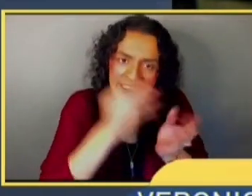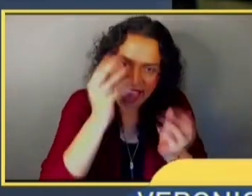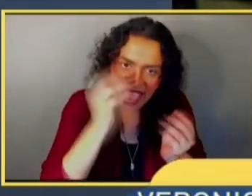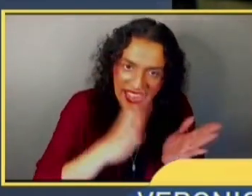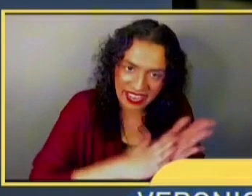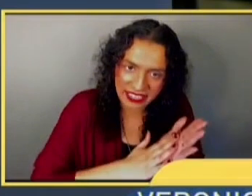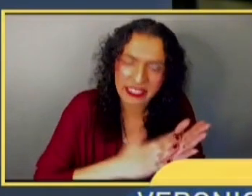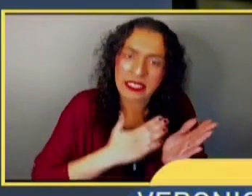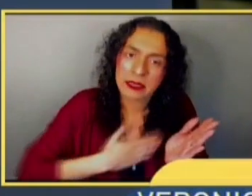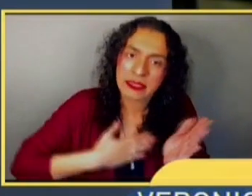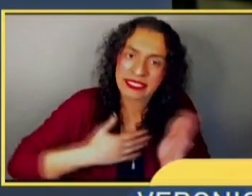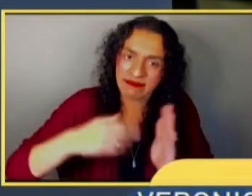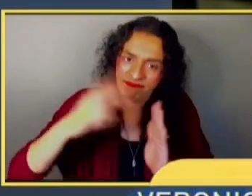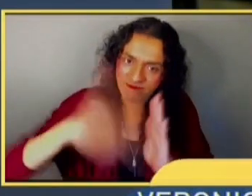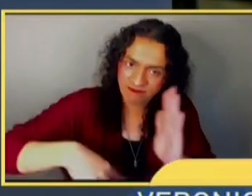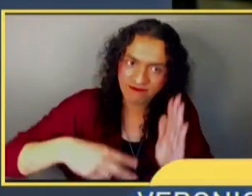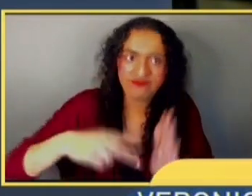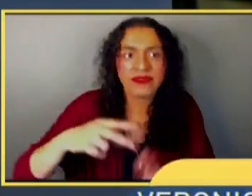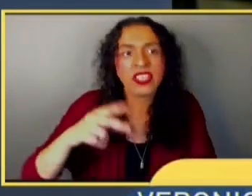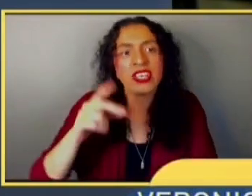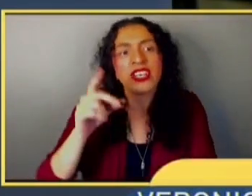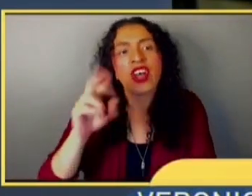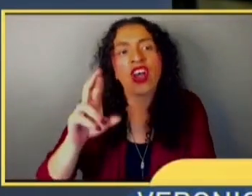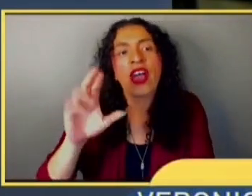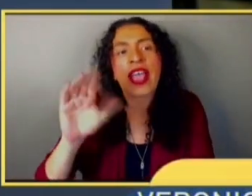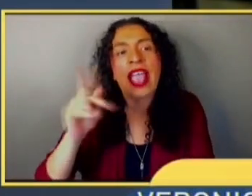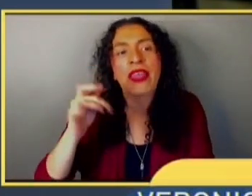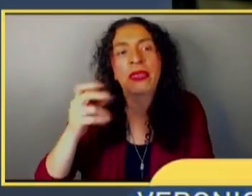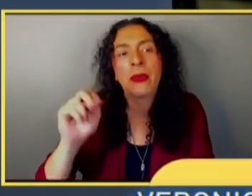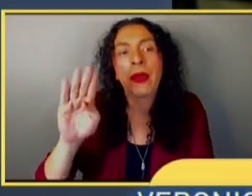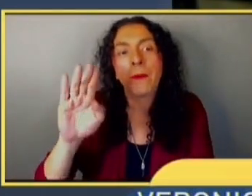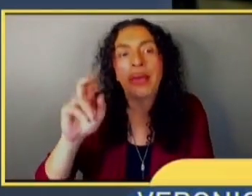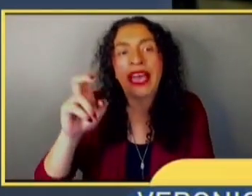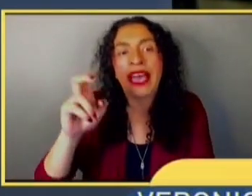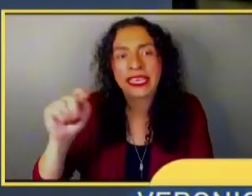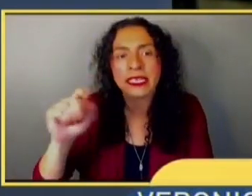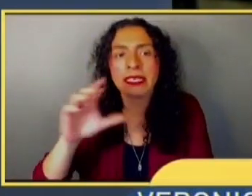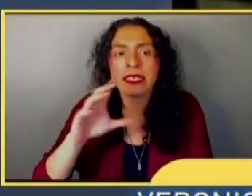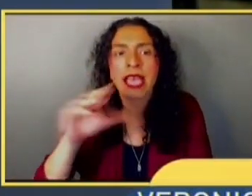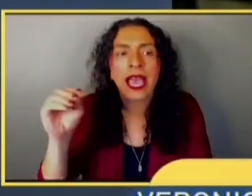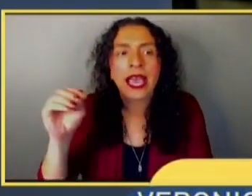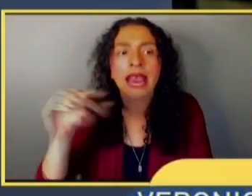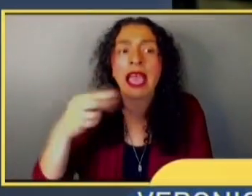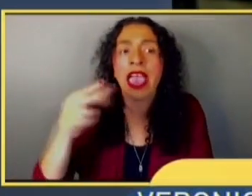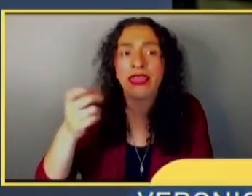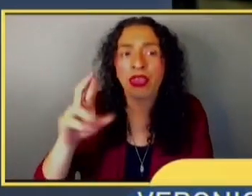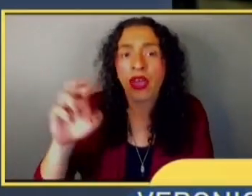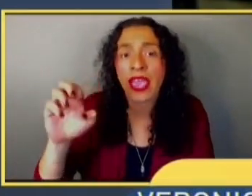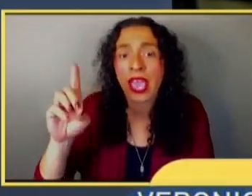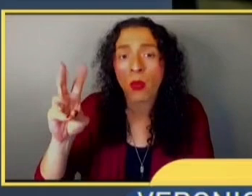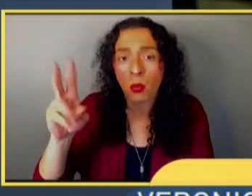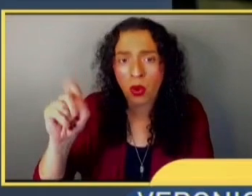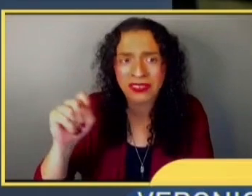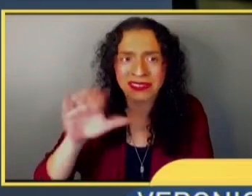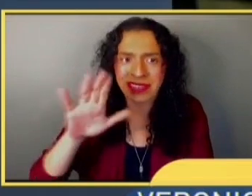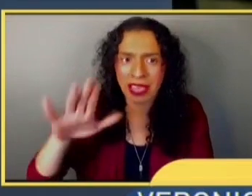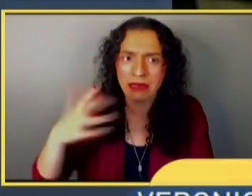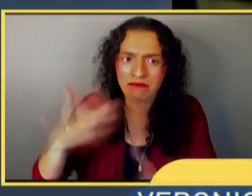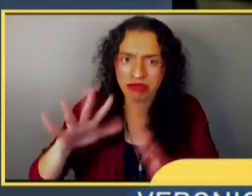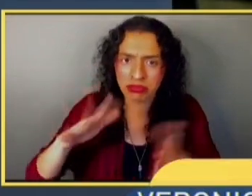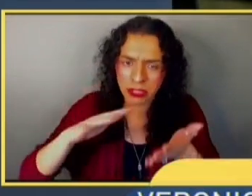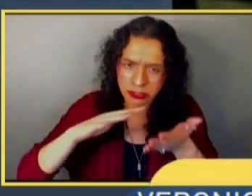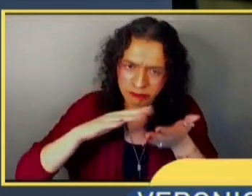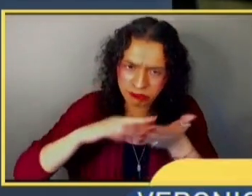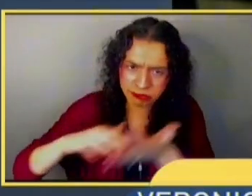read Drs. Catherine Beckett and Heather Evans, who did a study understanding the proliferation of long life